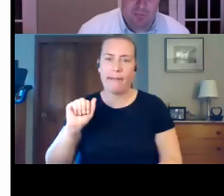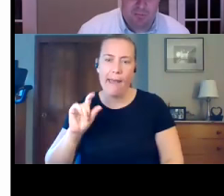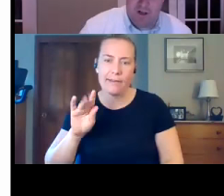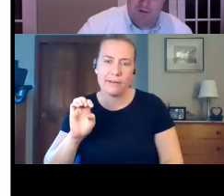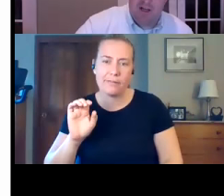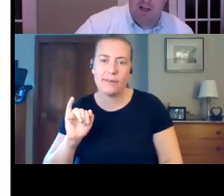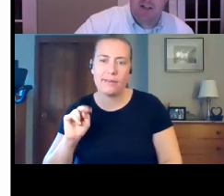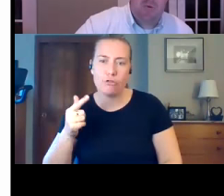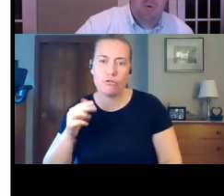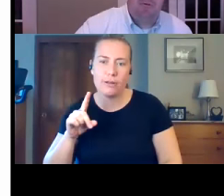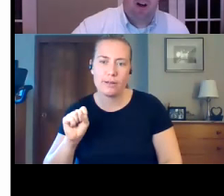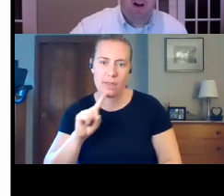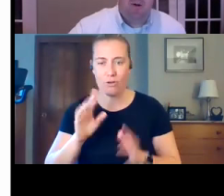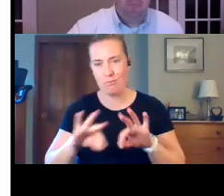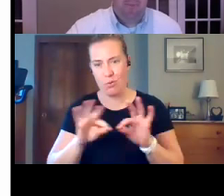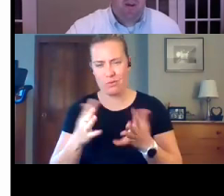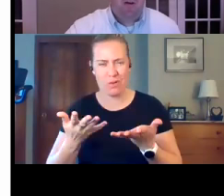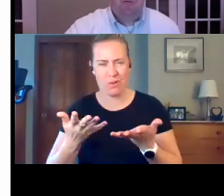that are important. And so we've